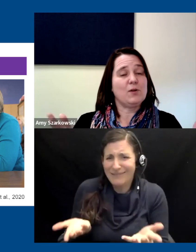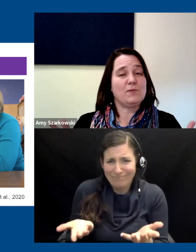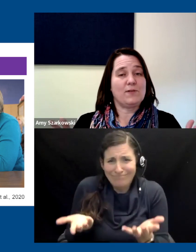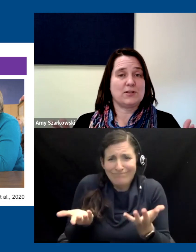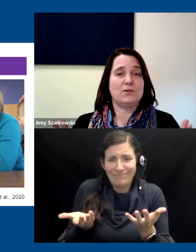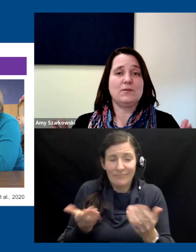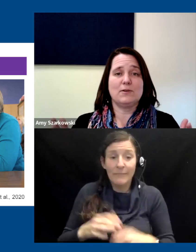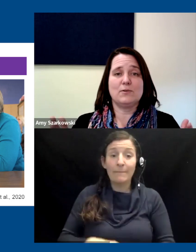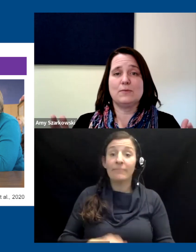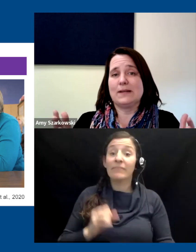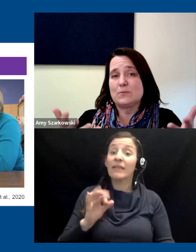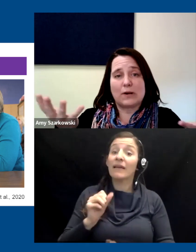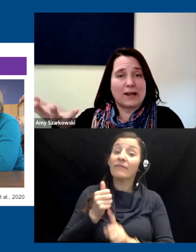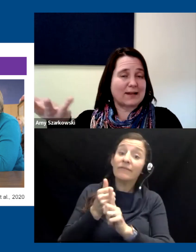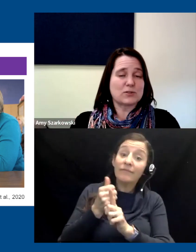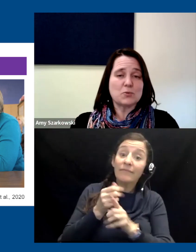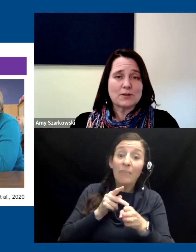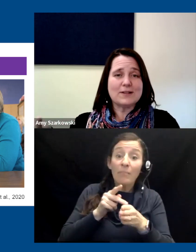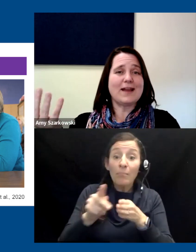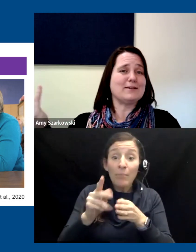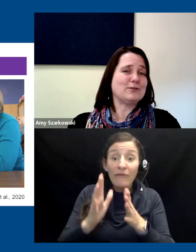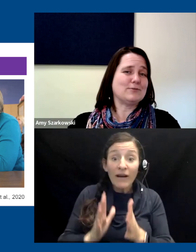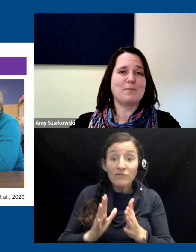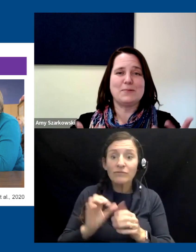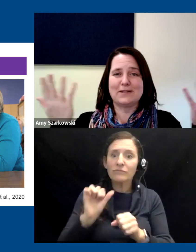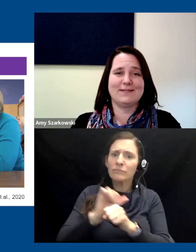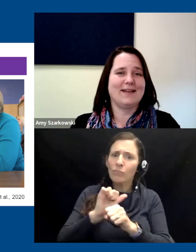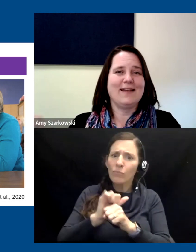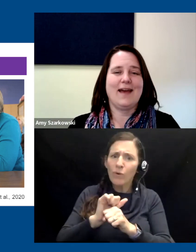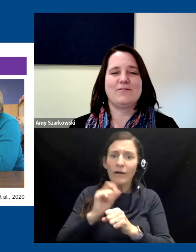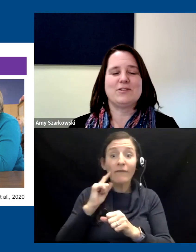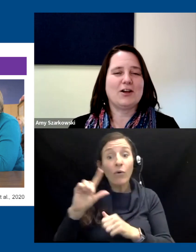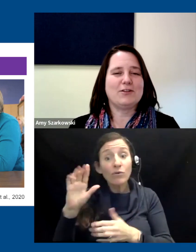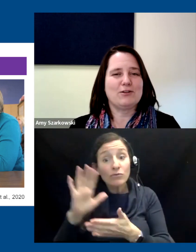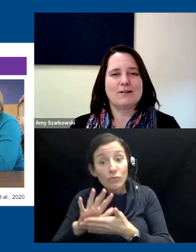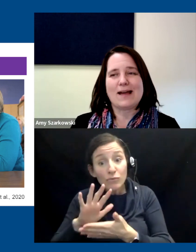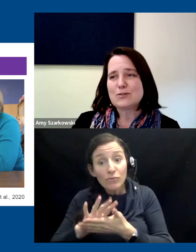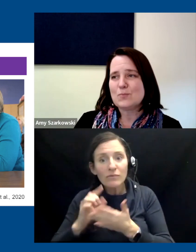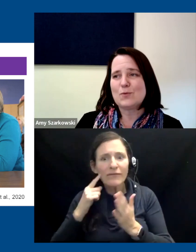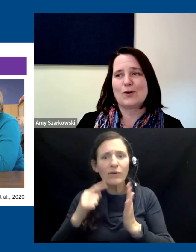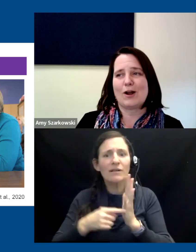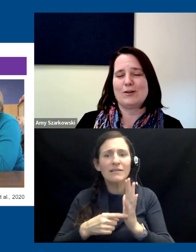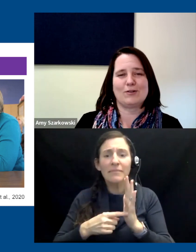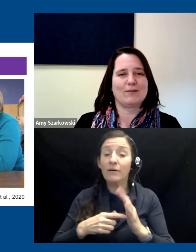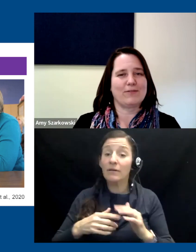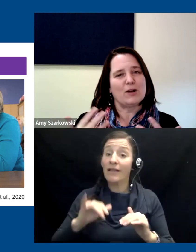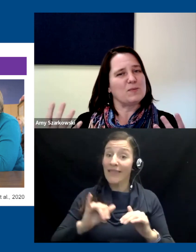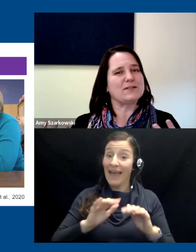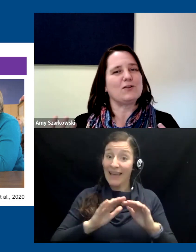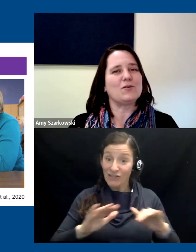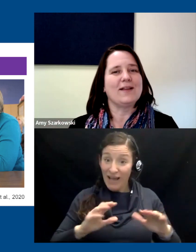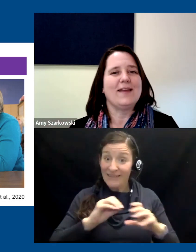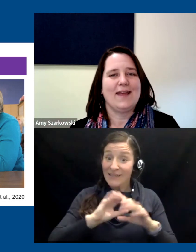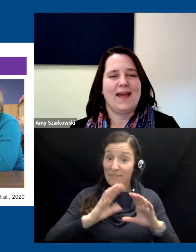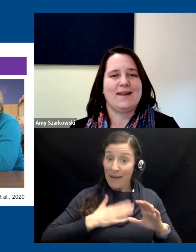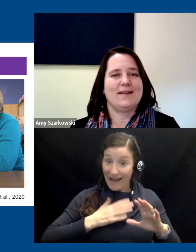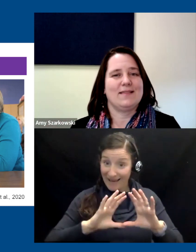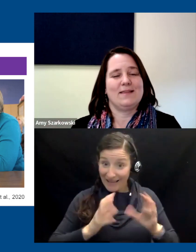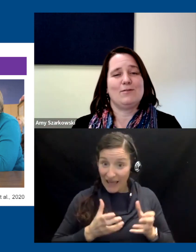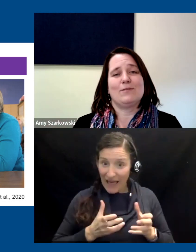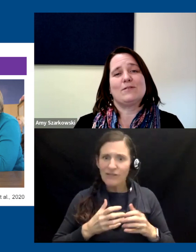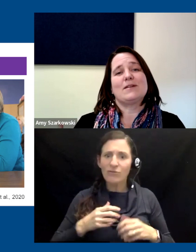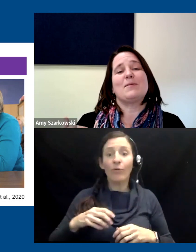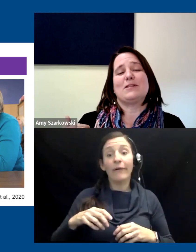Now, if you're a professional who is working at a school and you happen to have the child in your classroom or on your therapy schedule,